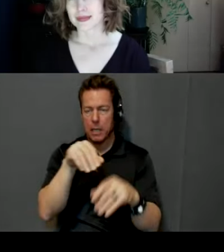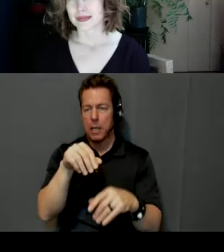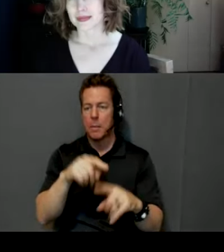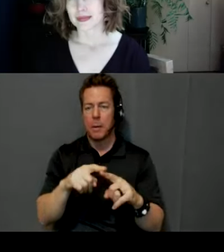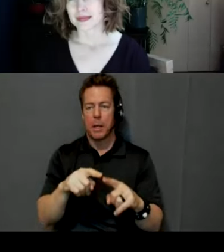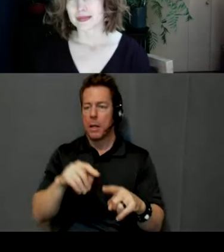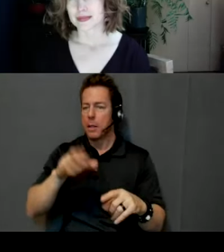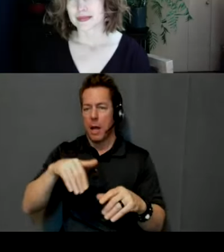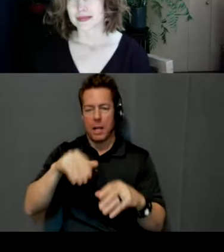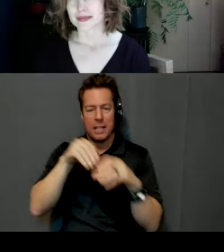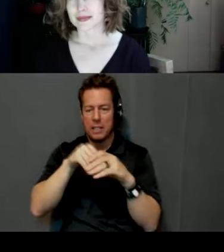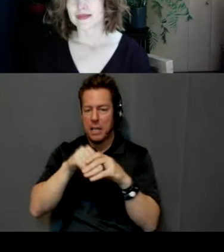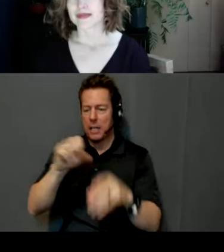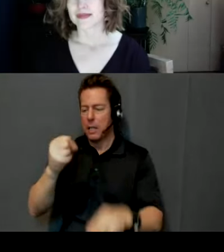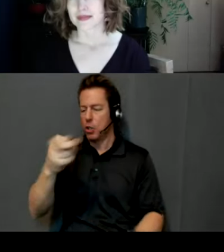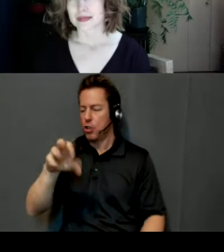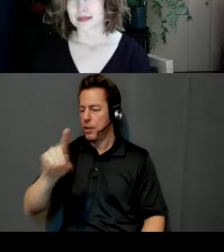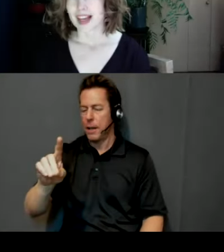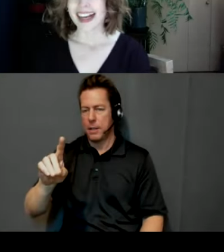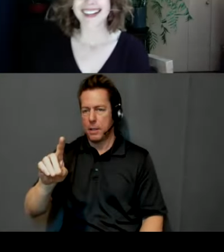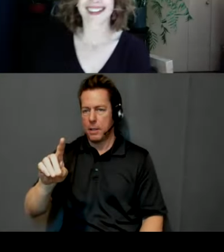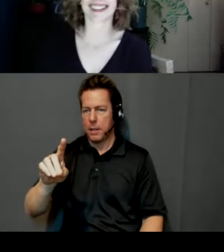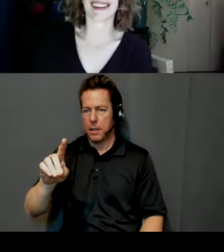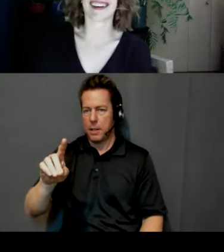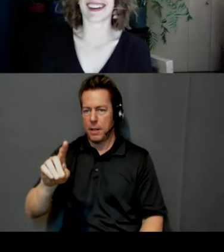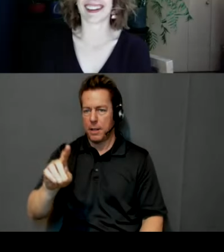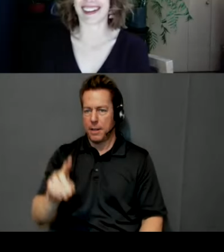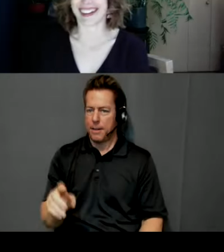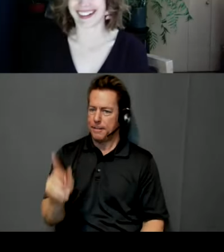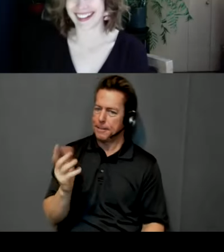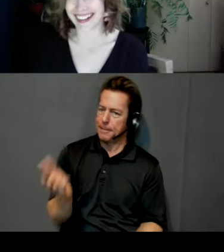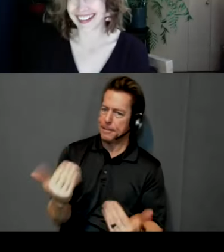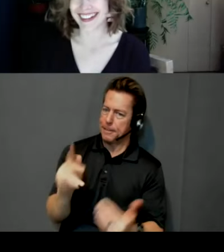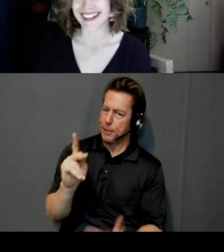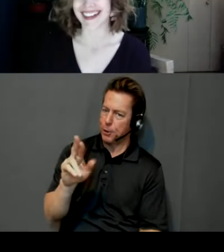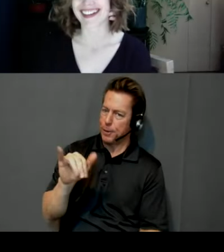not been inside of the shed, Kristen. So